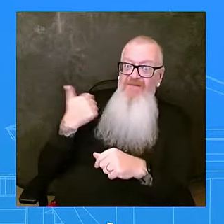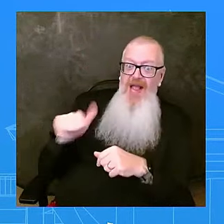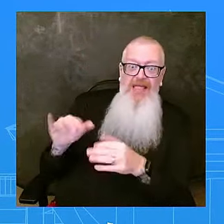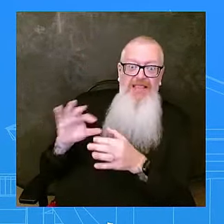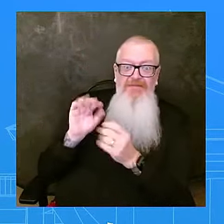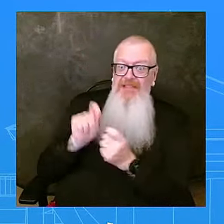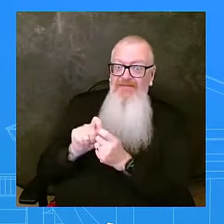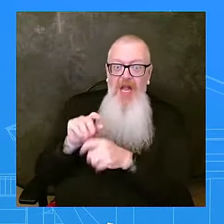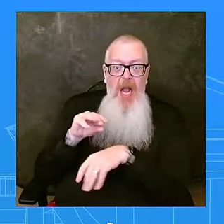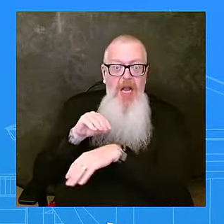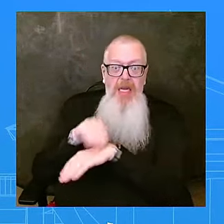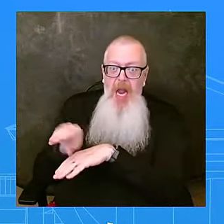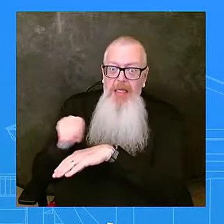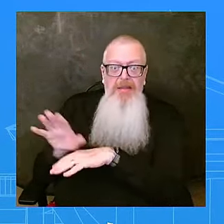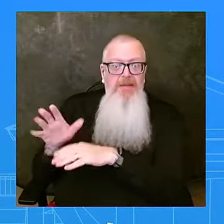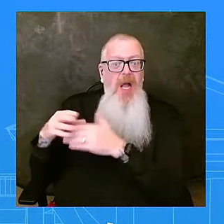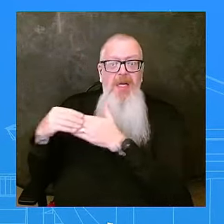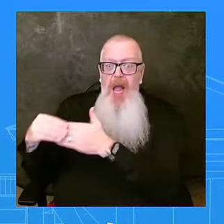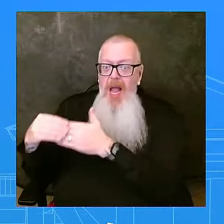Mean,